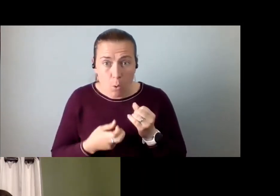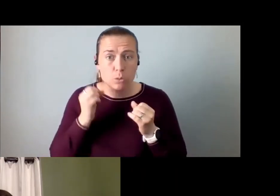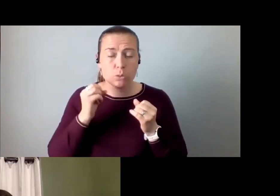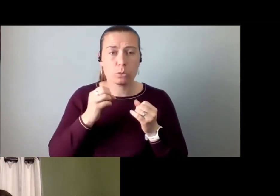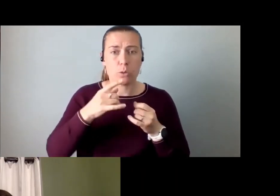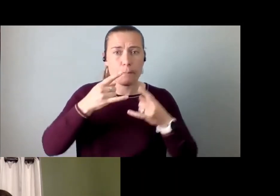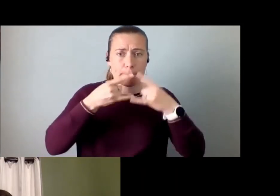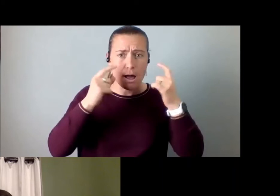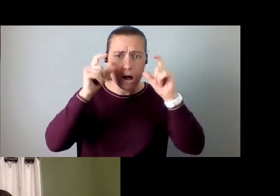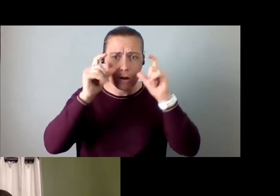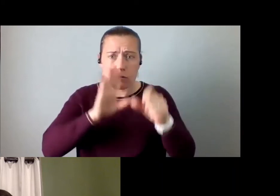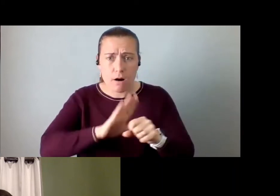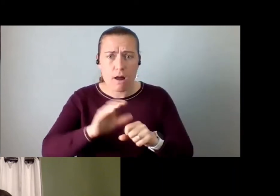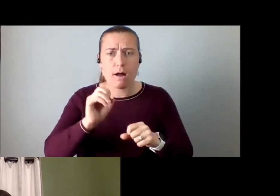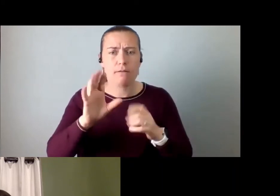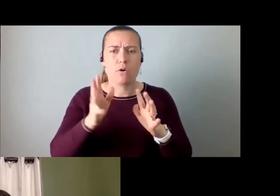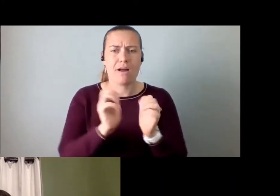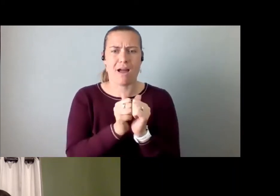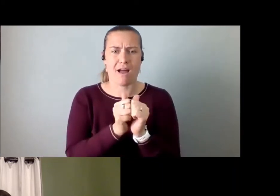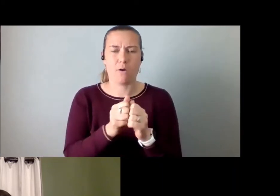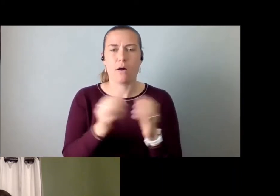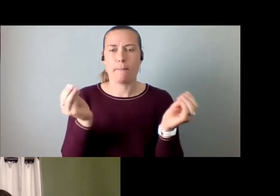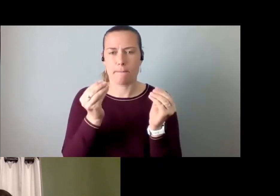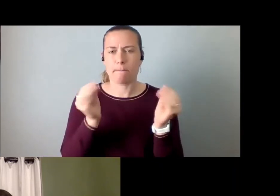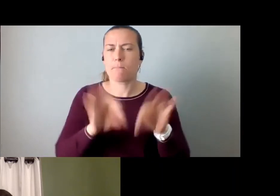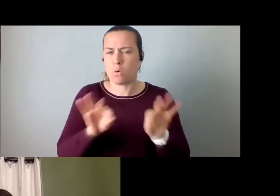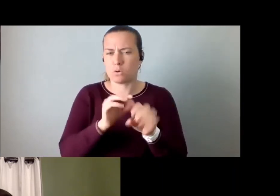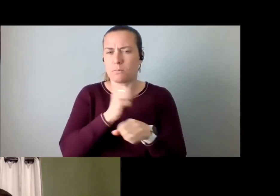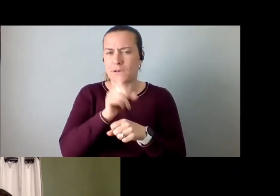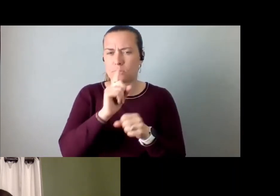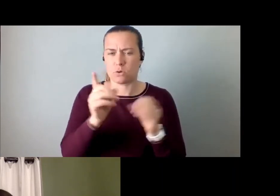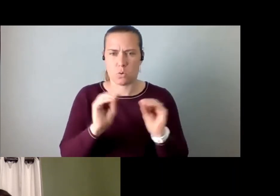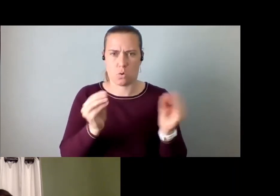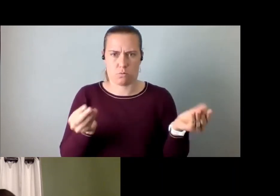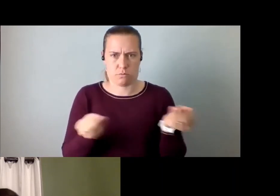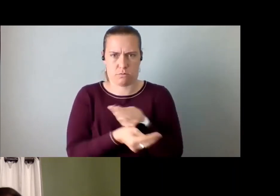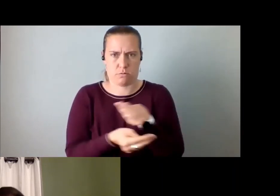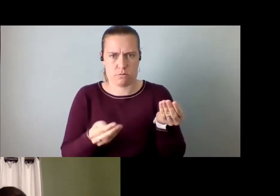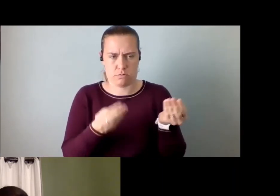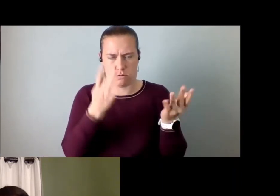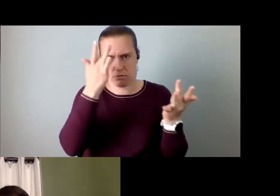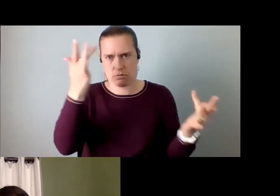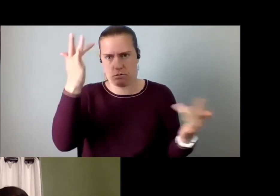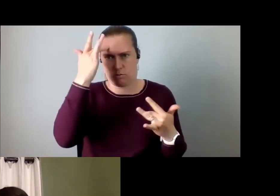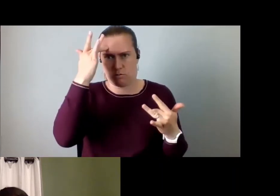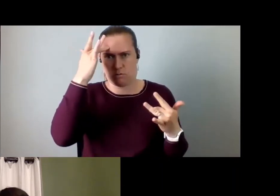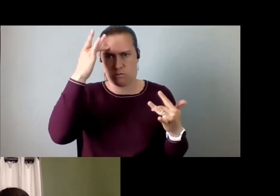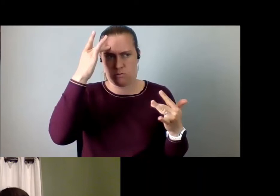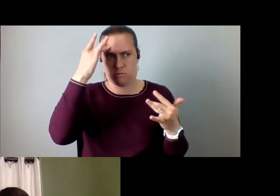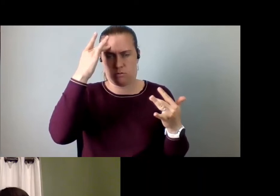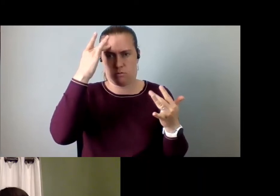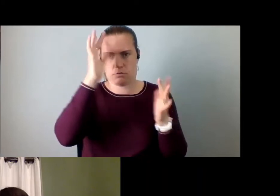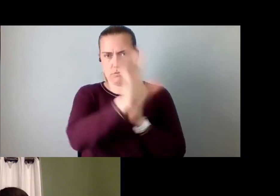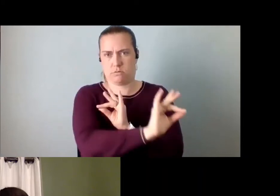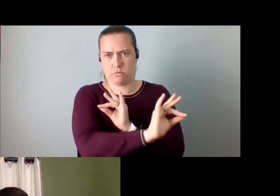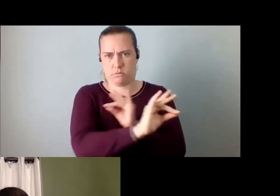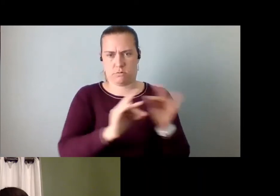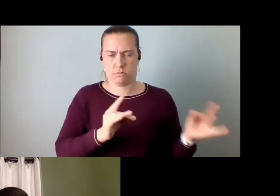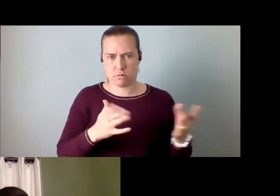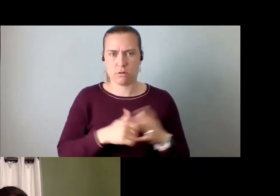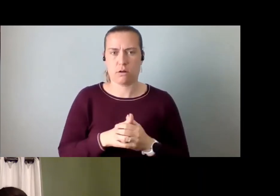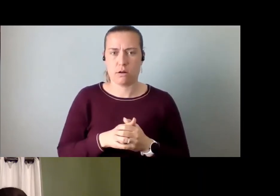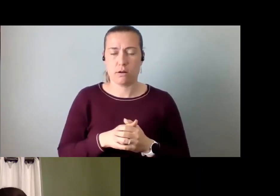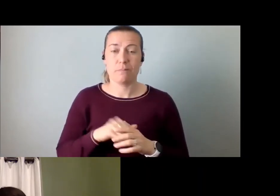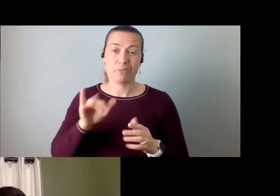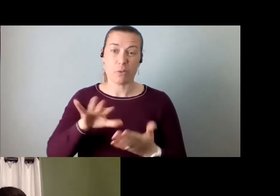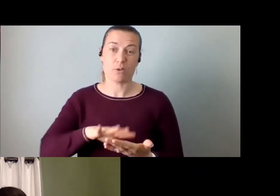sure that there wasn't transfer between the two individuals. But it was a lot of learned information from the mammographic technologists